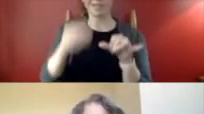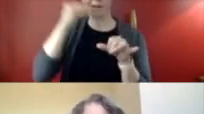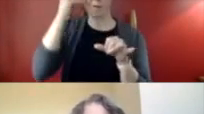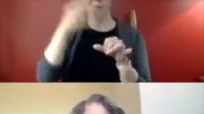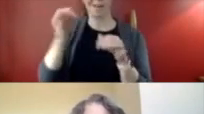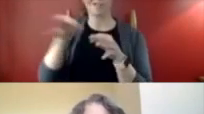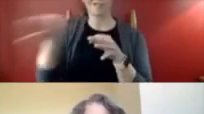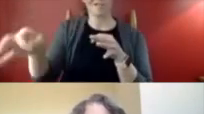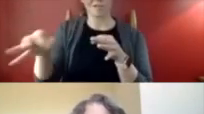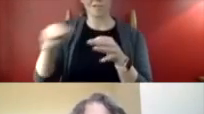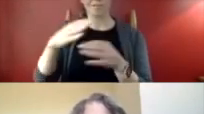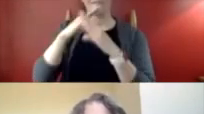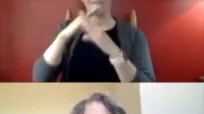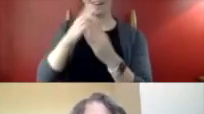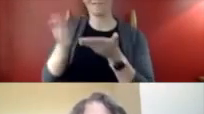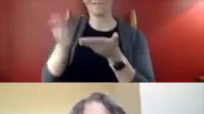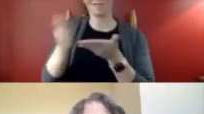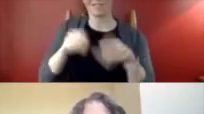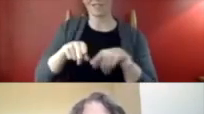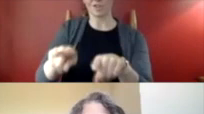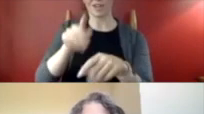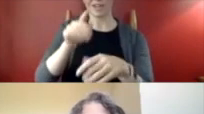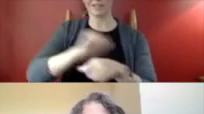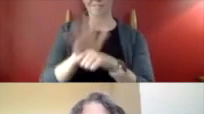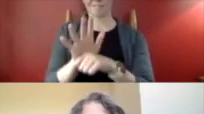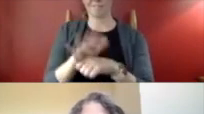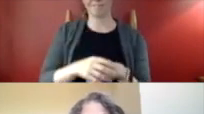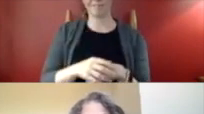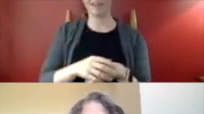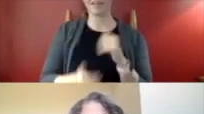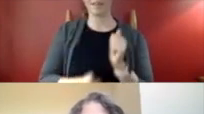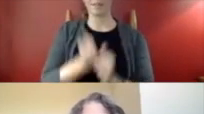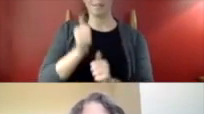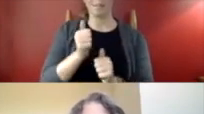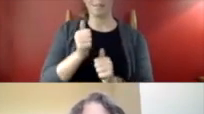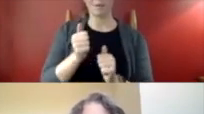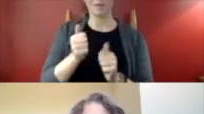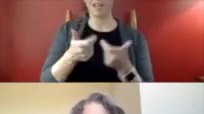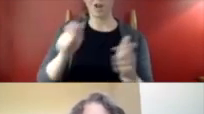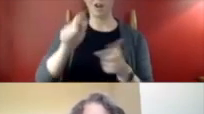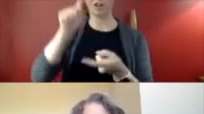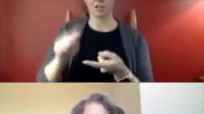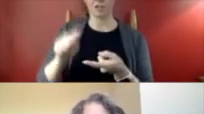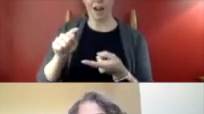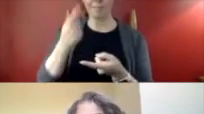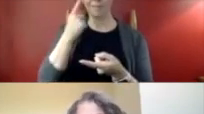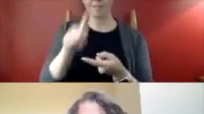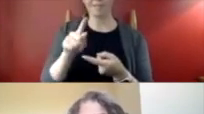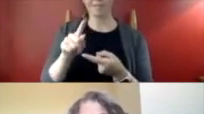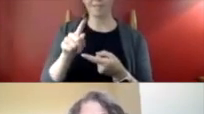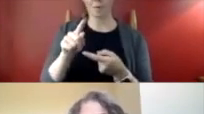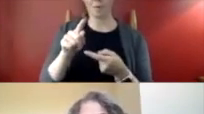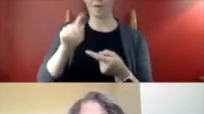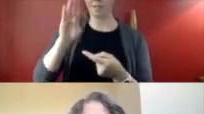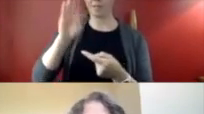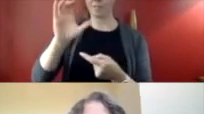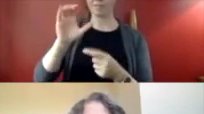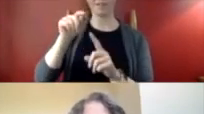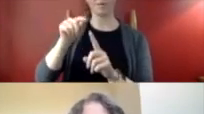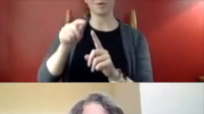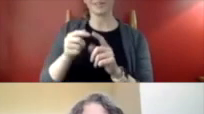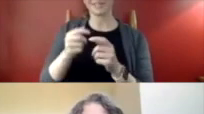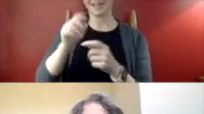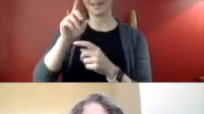during the pandemic. The greatest drop in the contraception category was visits for LARC initiation. I don't have data for LARC